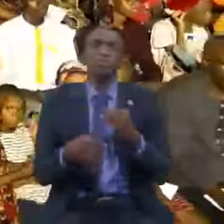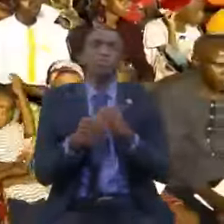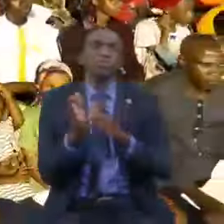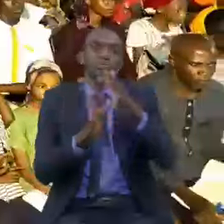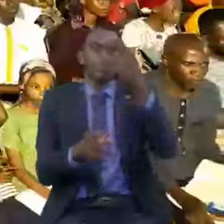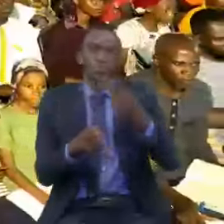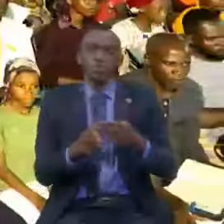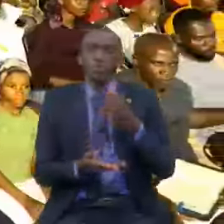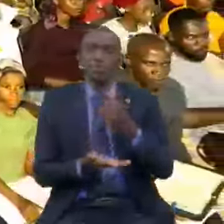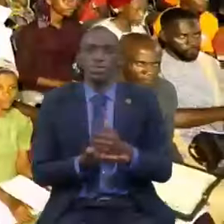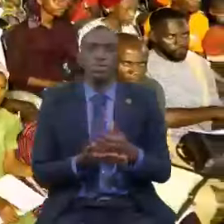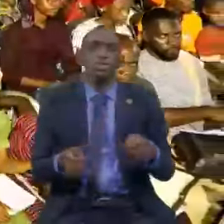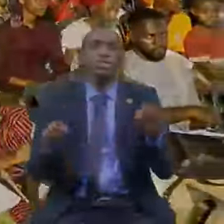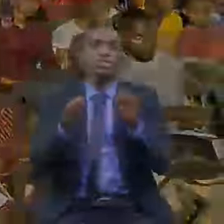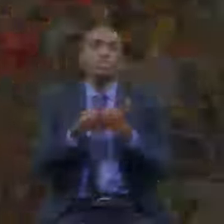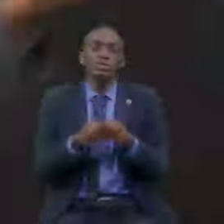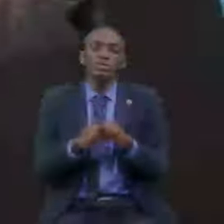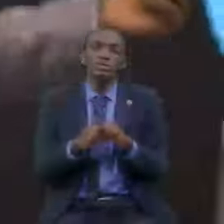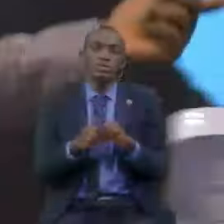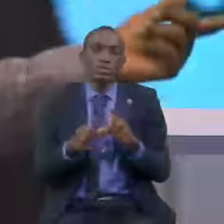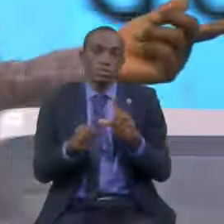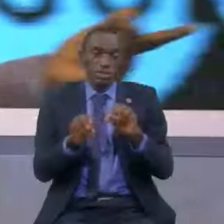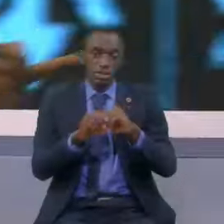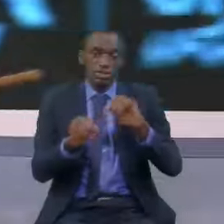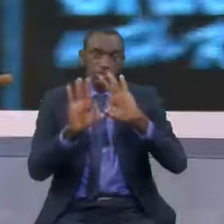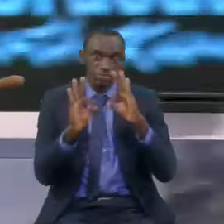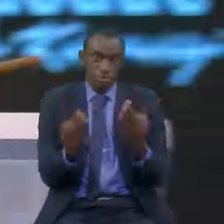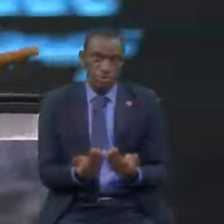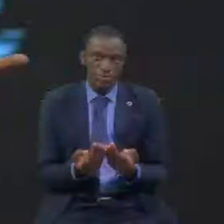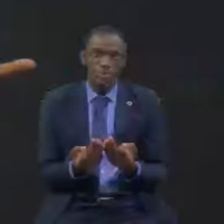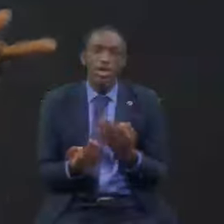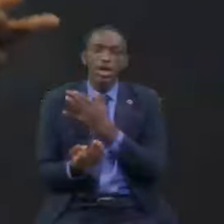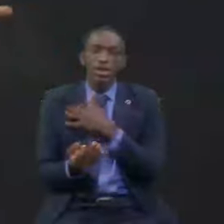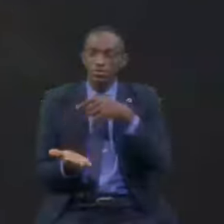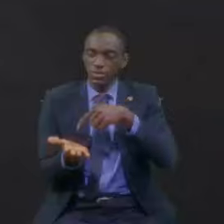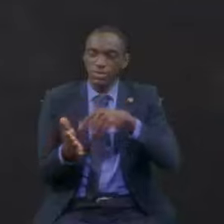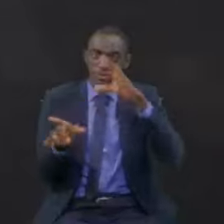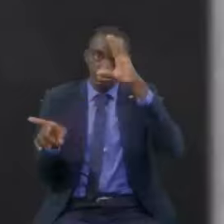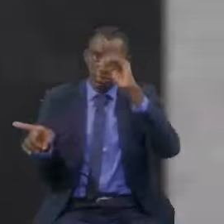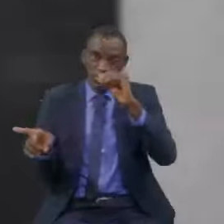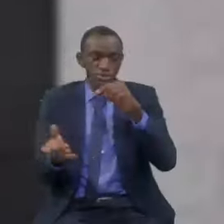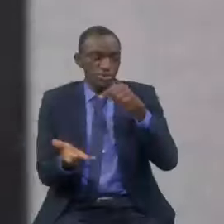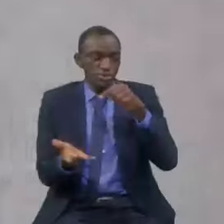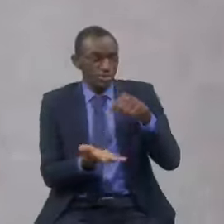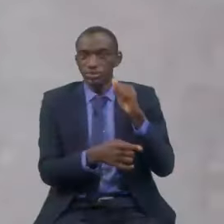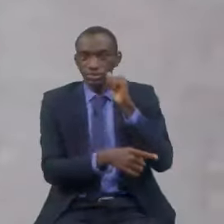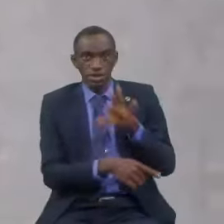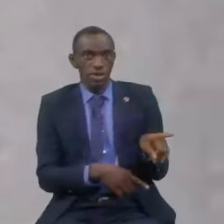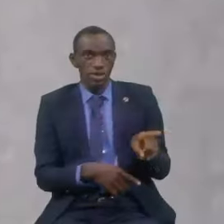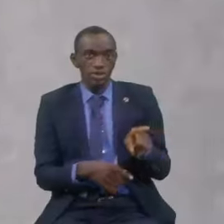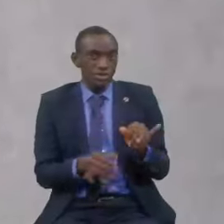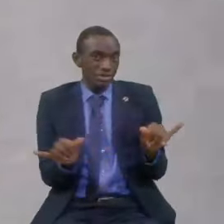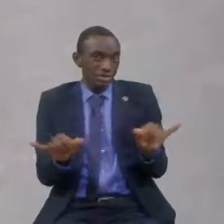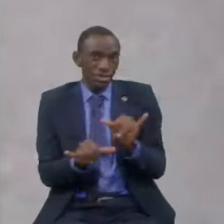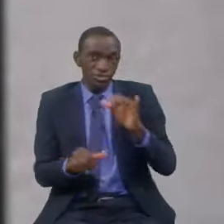live in a family, and this boy, this girl, they are the same father of the